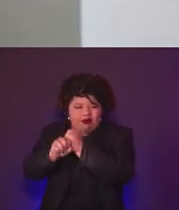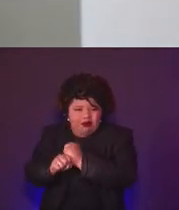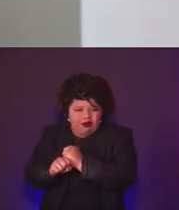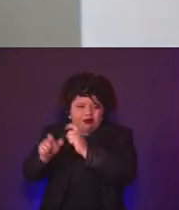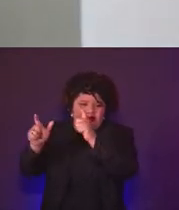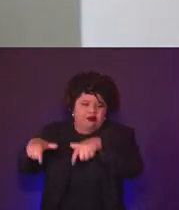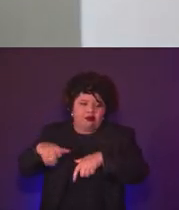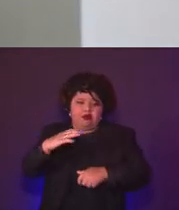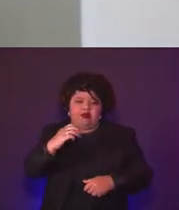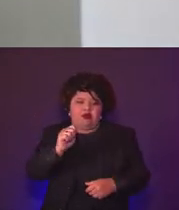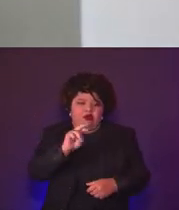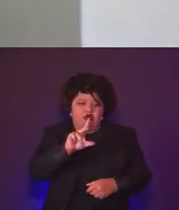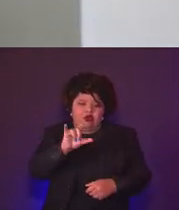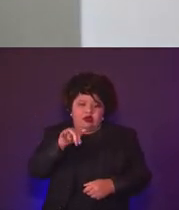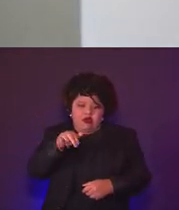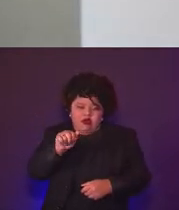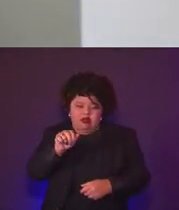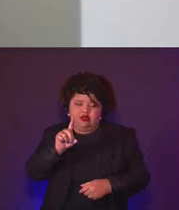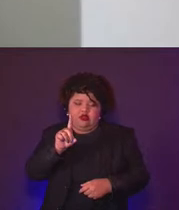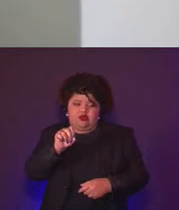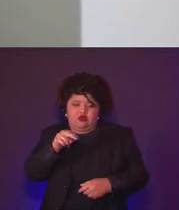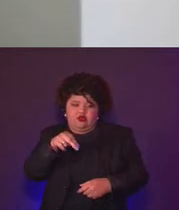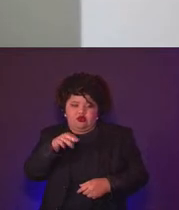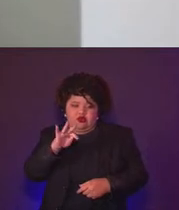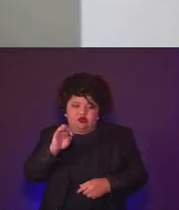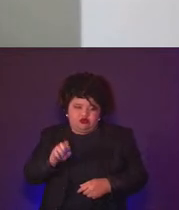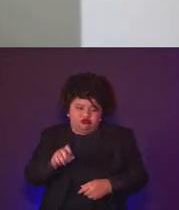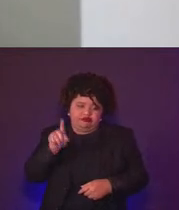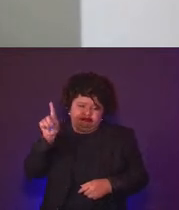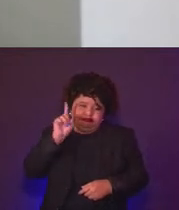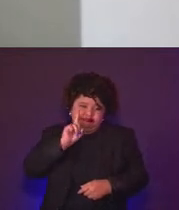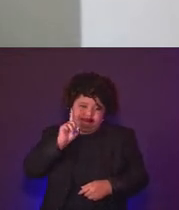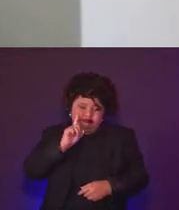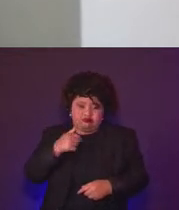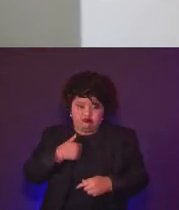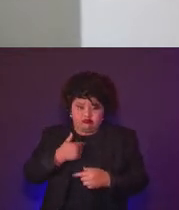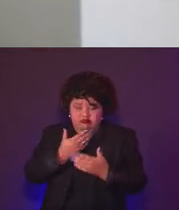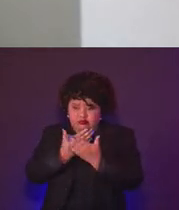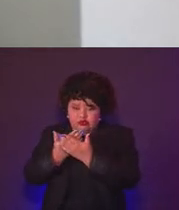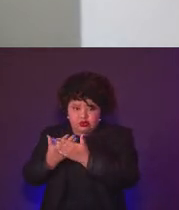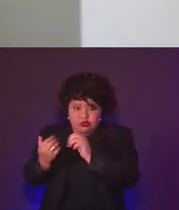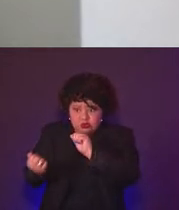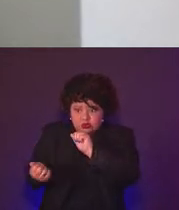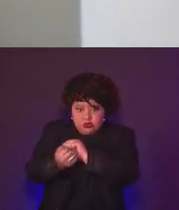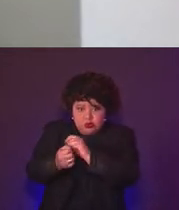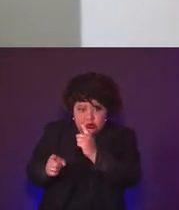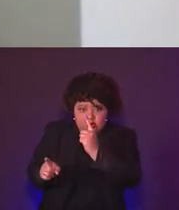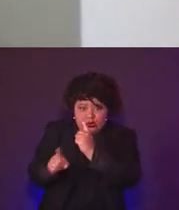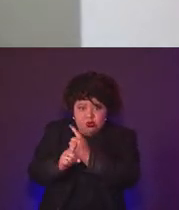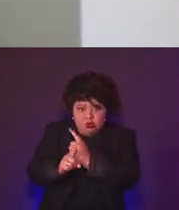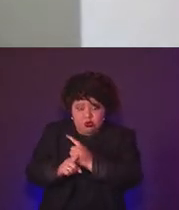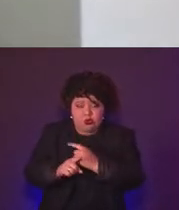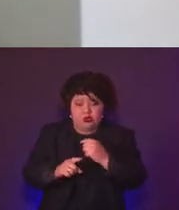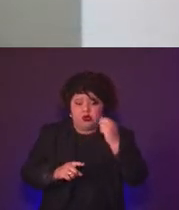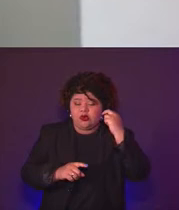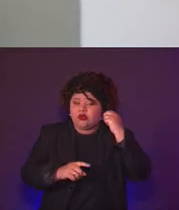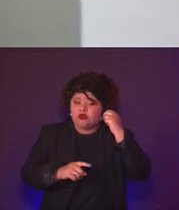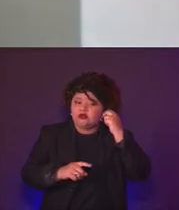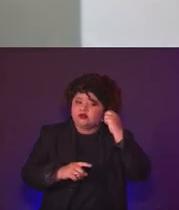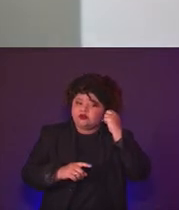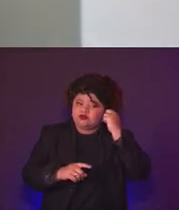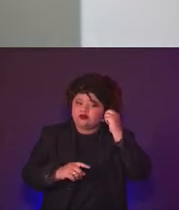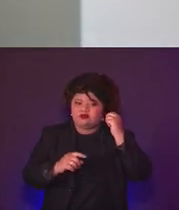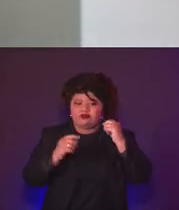I went to one as a student, and then I think I went to another one when I was a trainer to just like help coach and things like